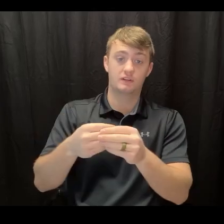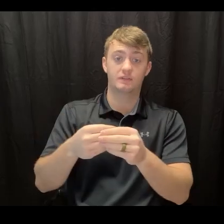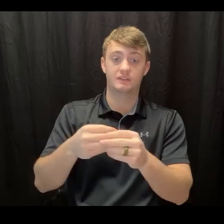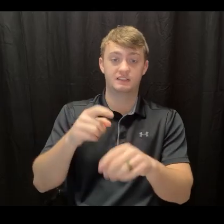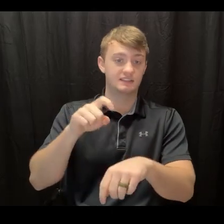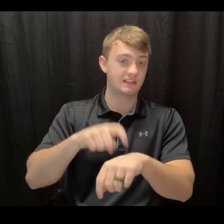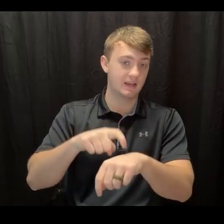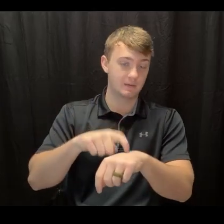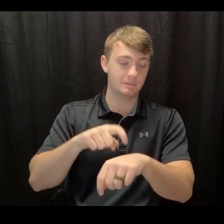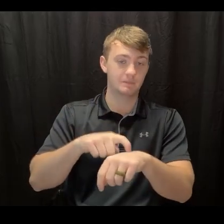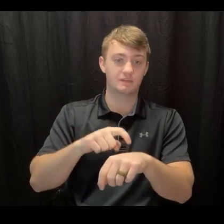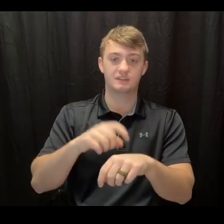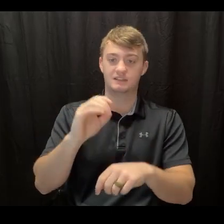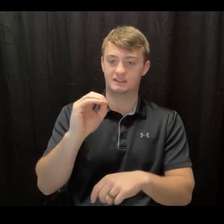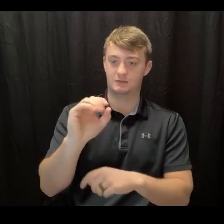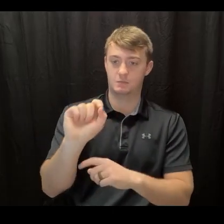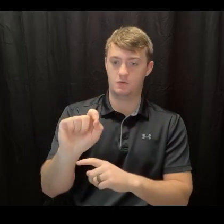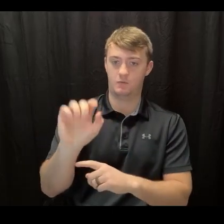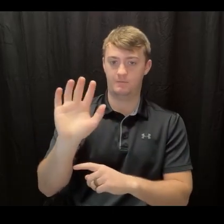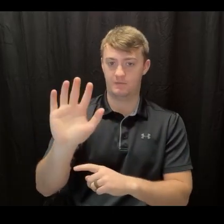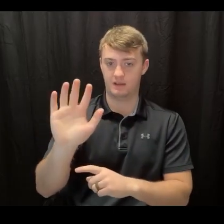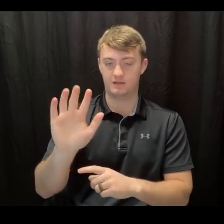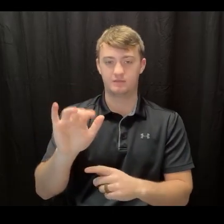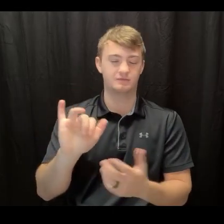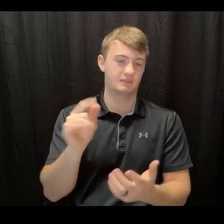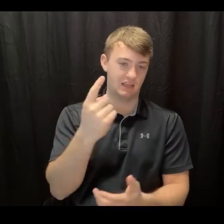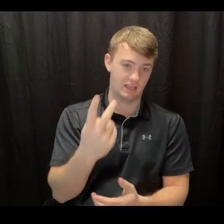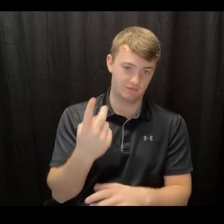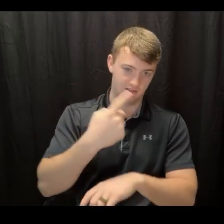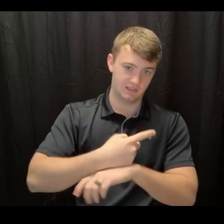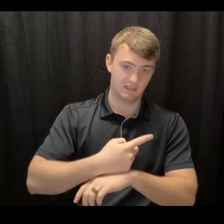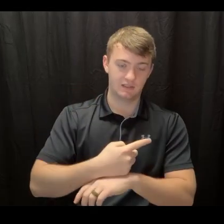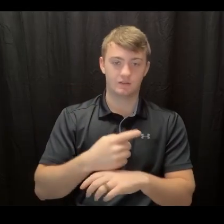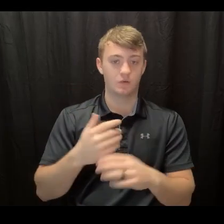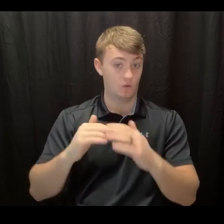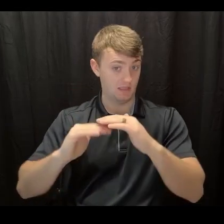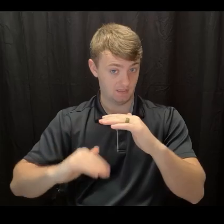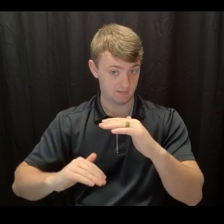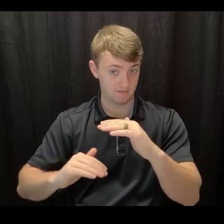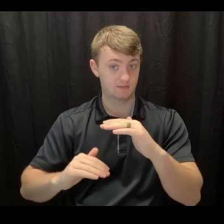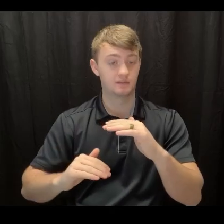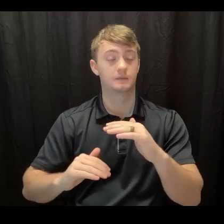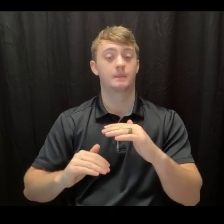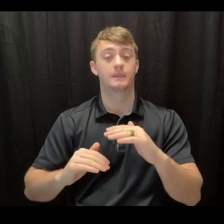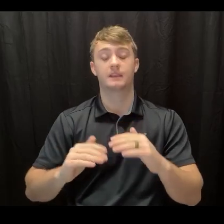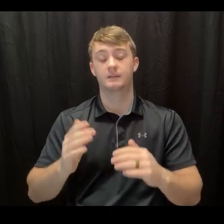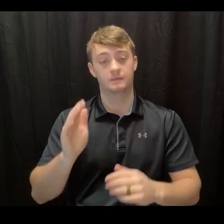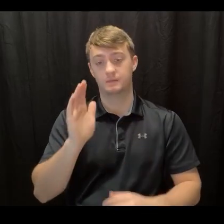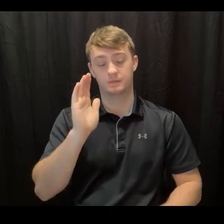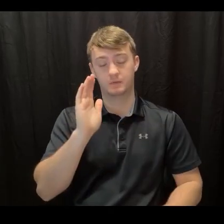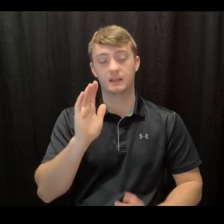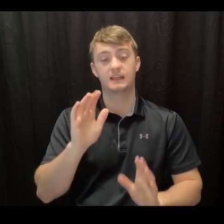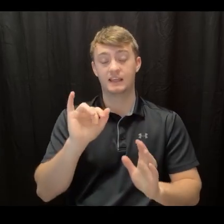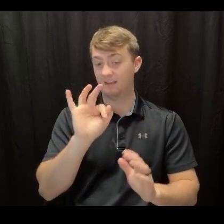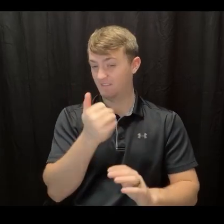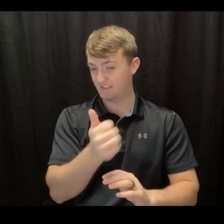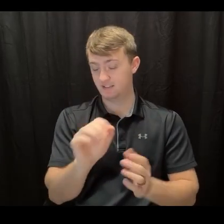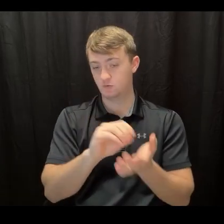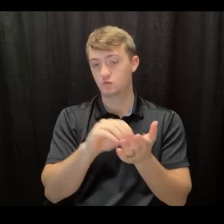cumulative time of 0.5, like half a day or less, will not